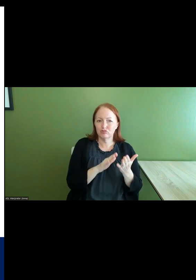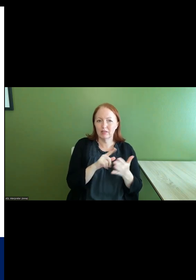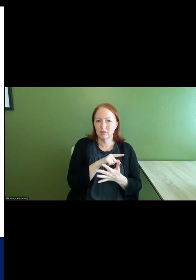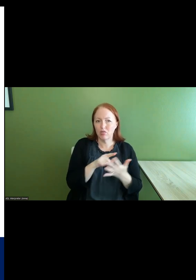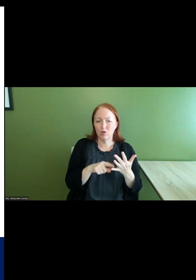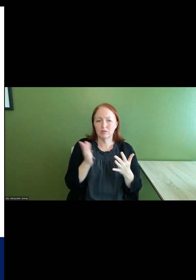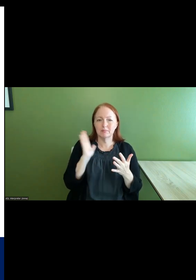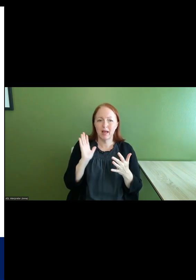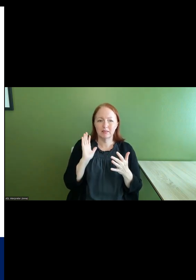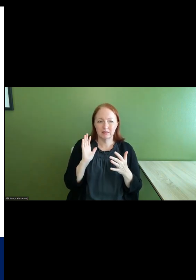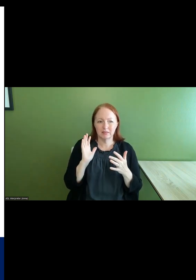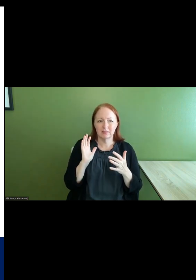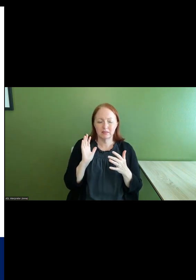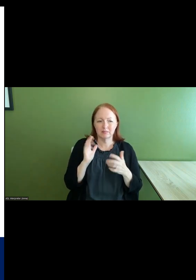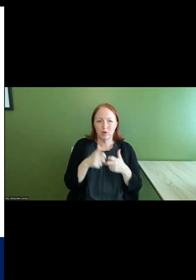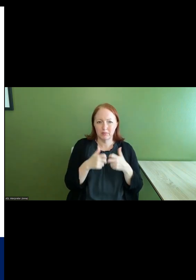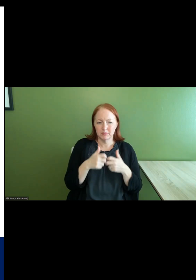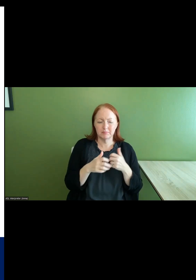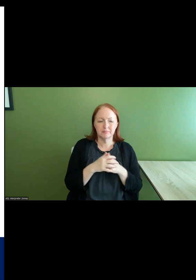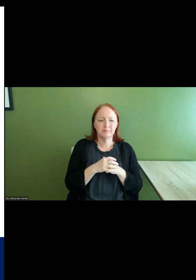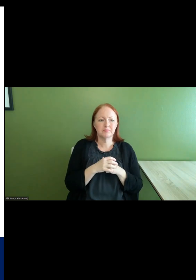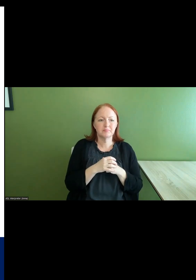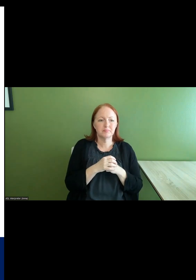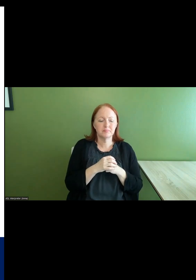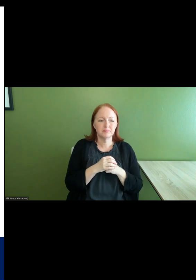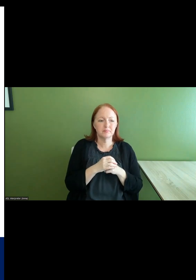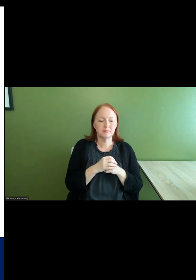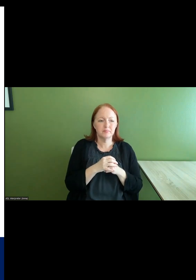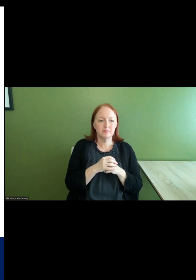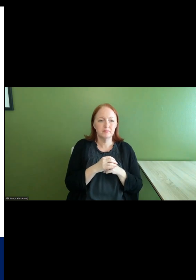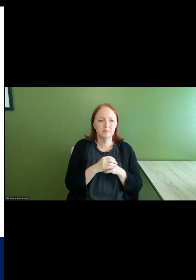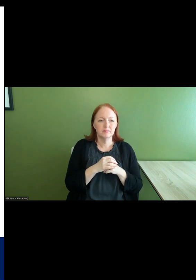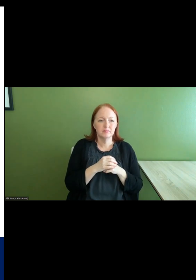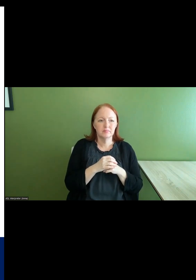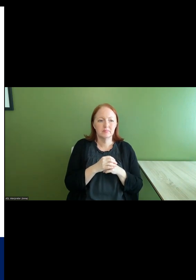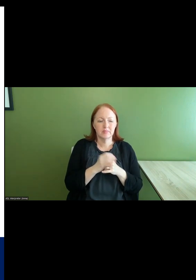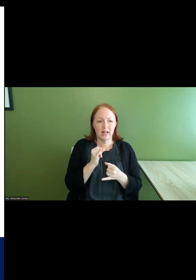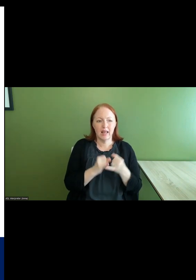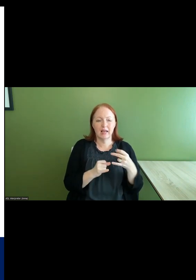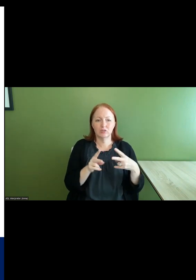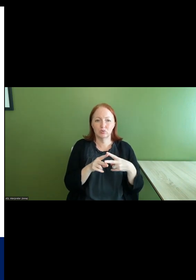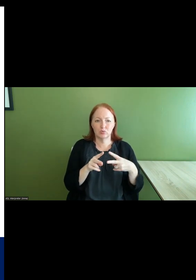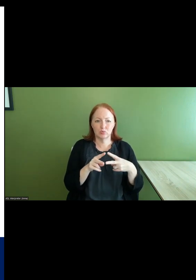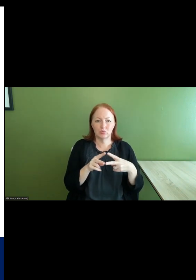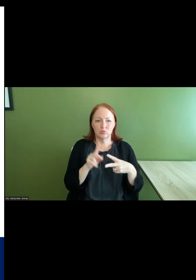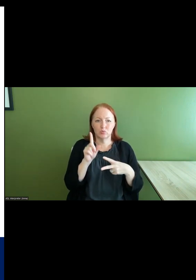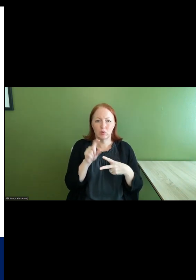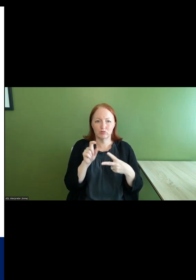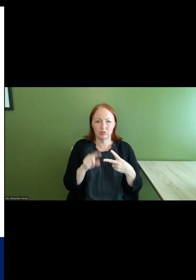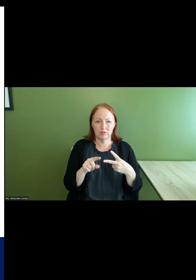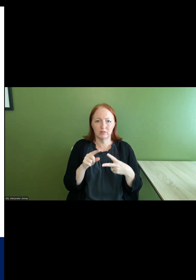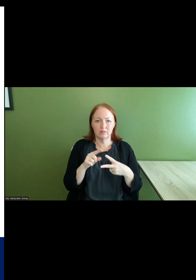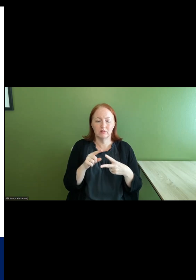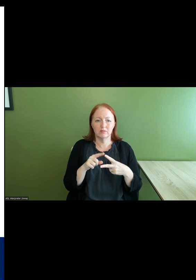past harms? Next slide, please. And the last 2 questions that we would be